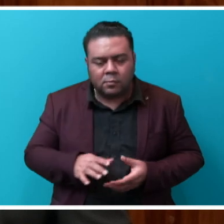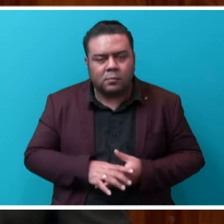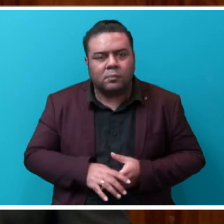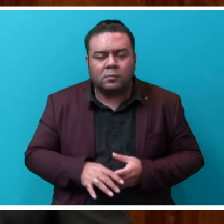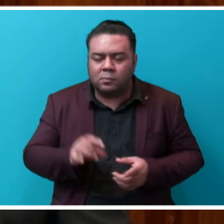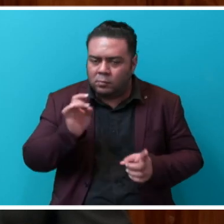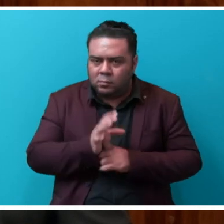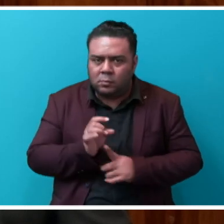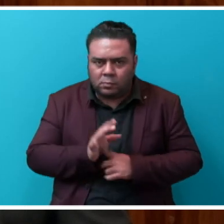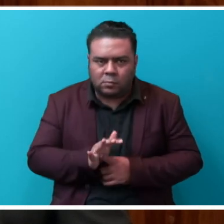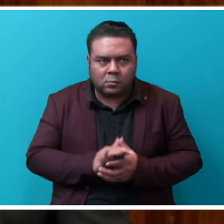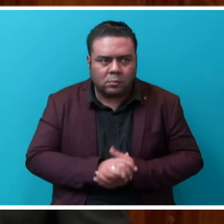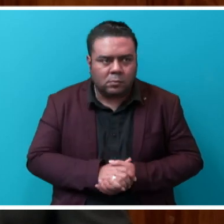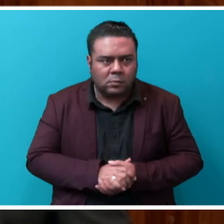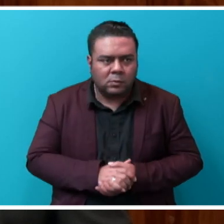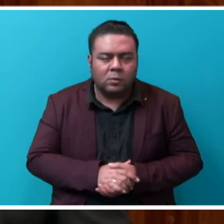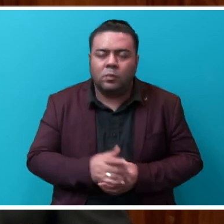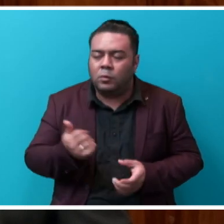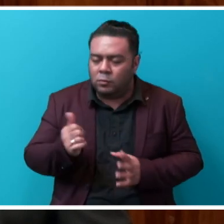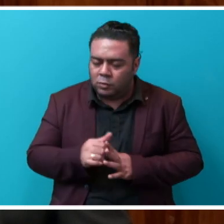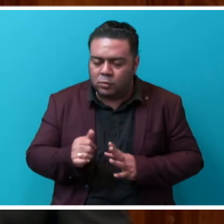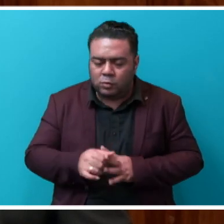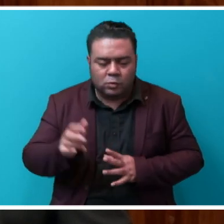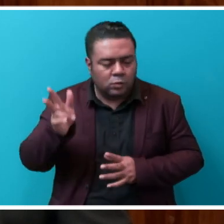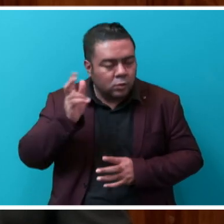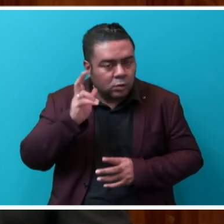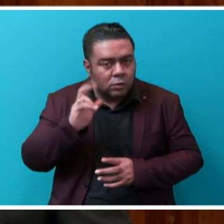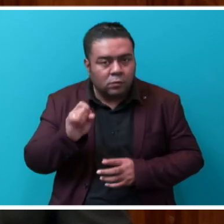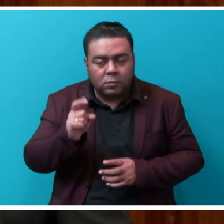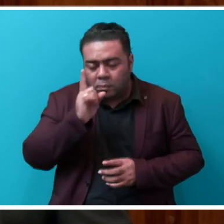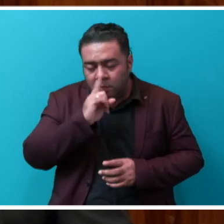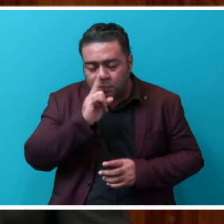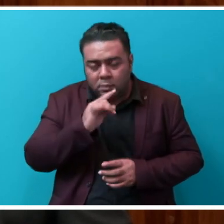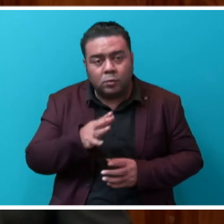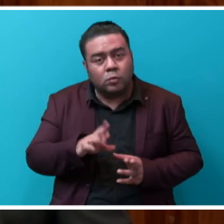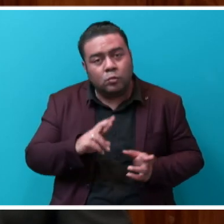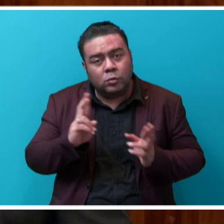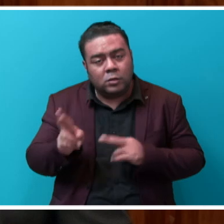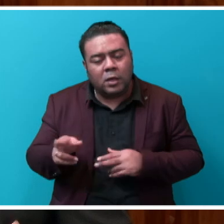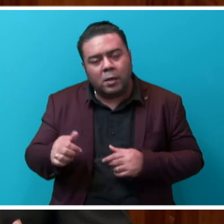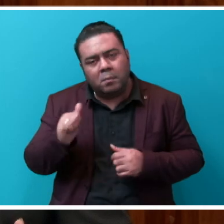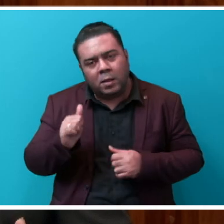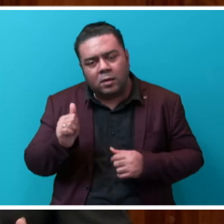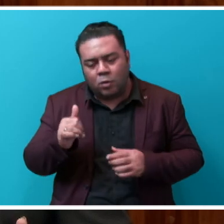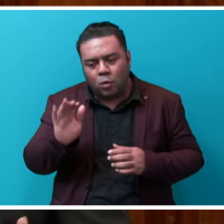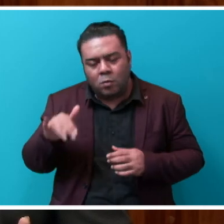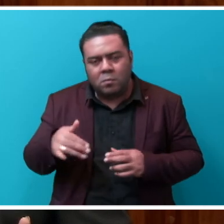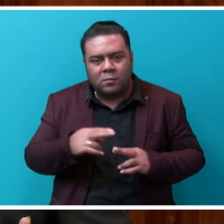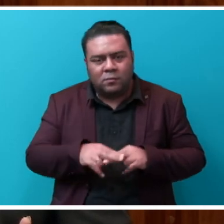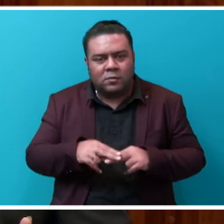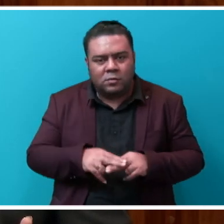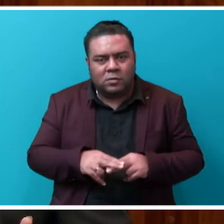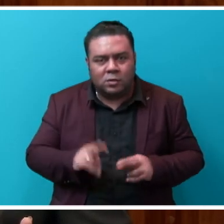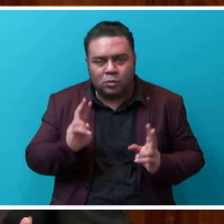critical. We also heard from diaspora members who plan to retire in Fiji and look to